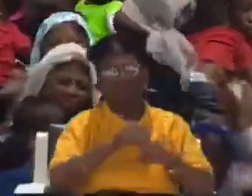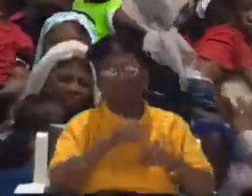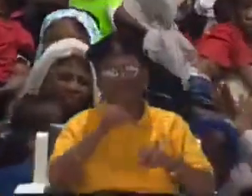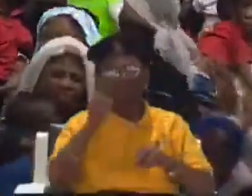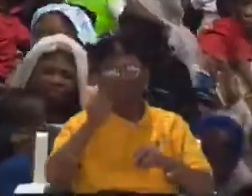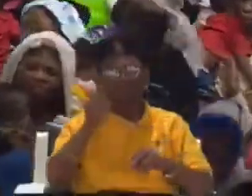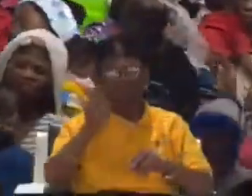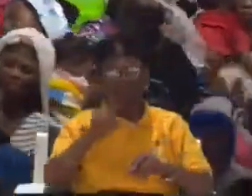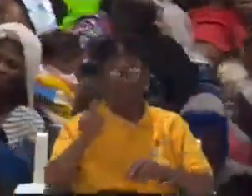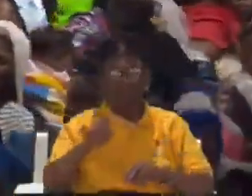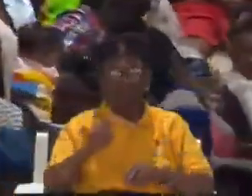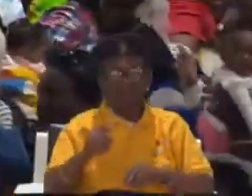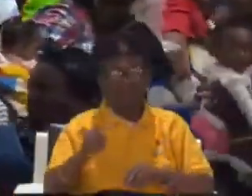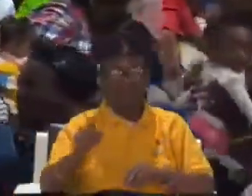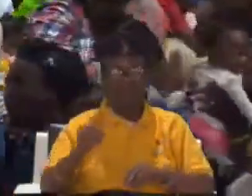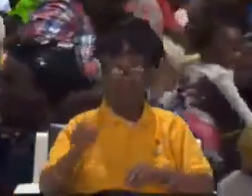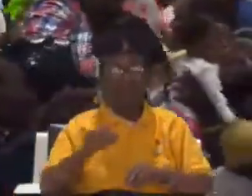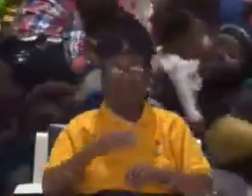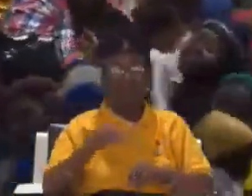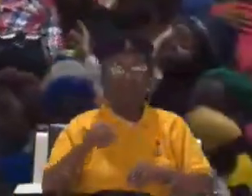and the others in the old